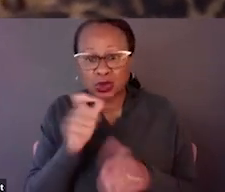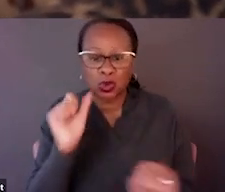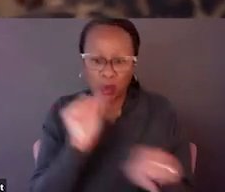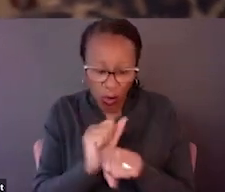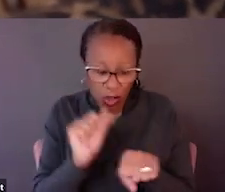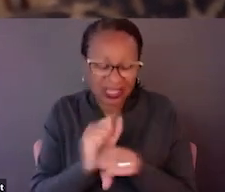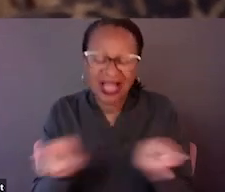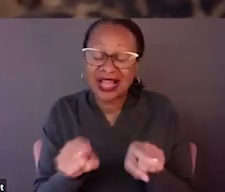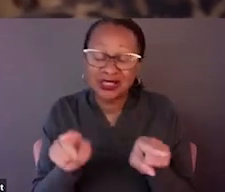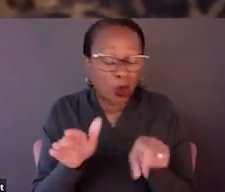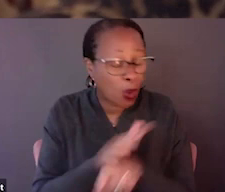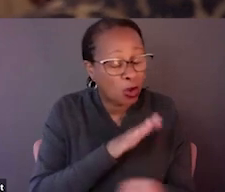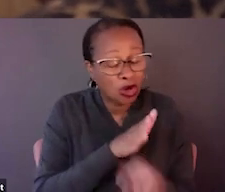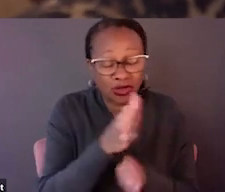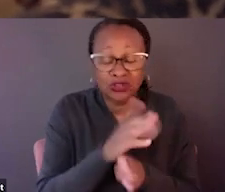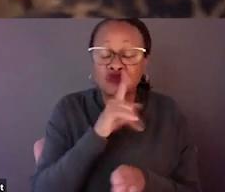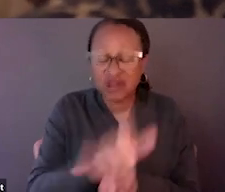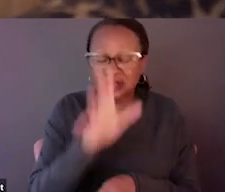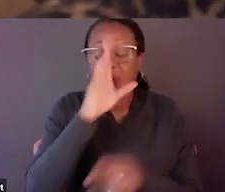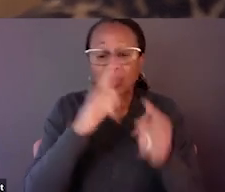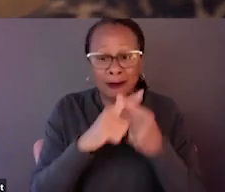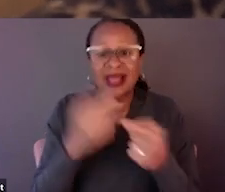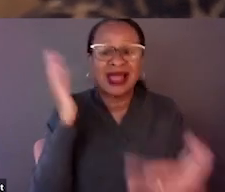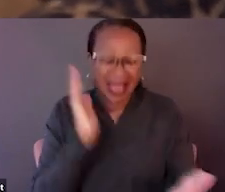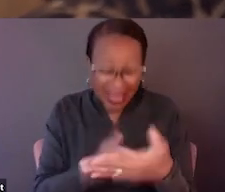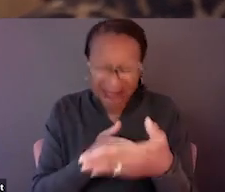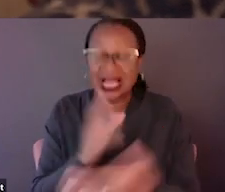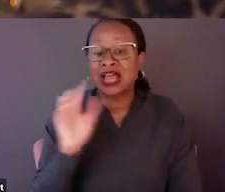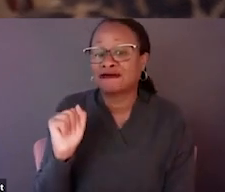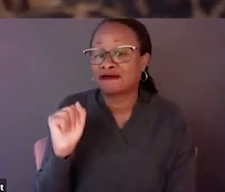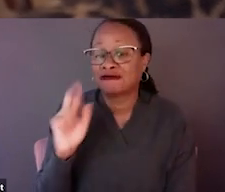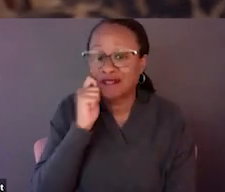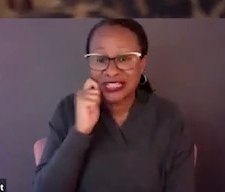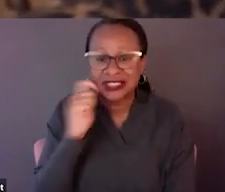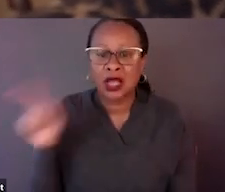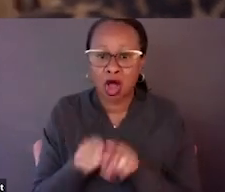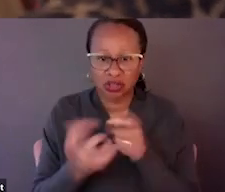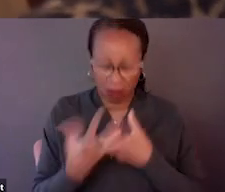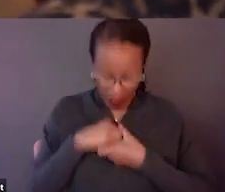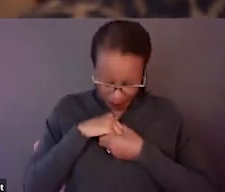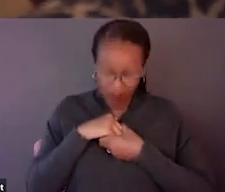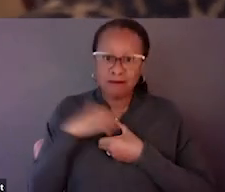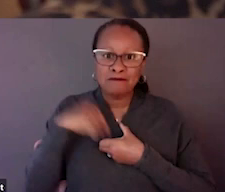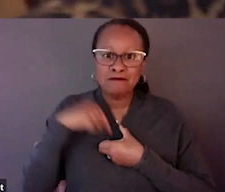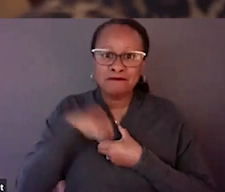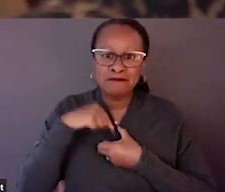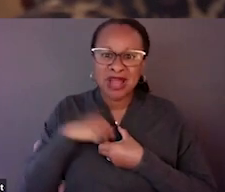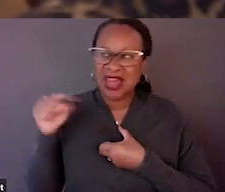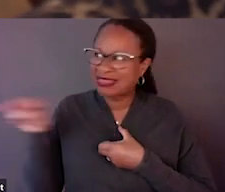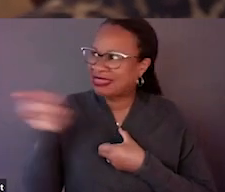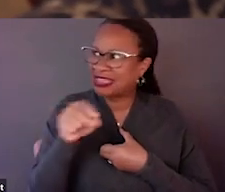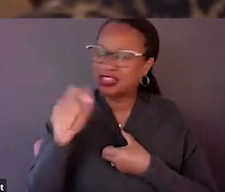career to really, you know, talk about being an anti-racist, also internalized this sort of, you know, these